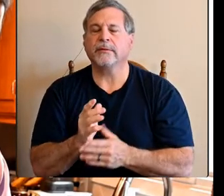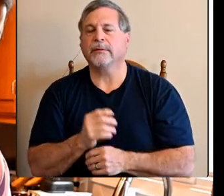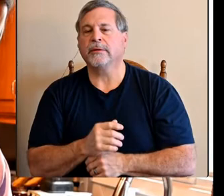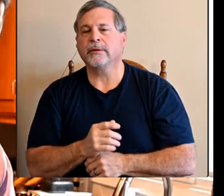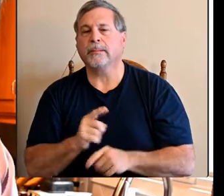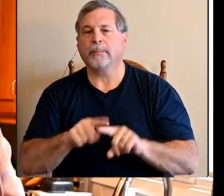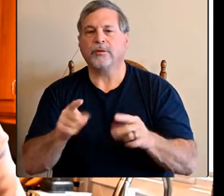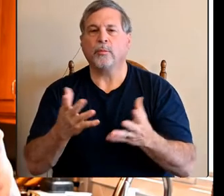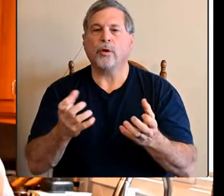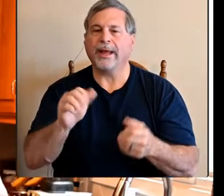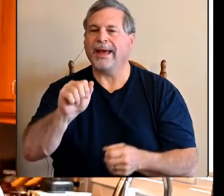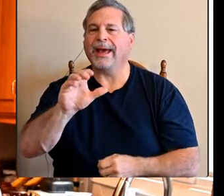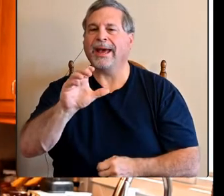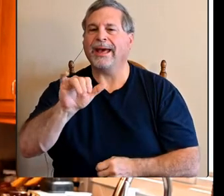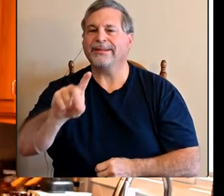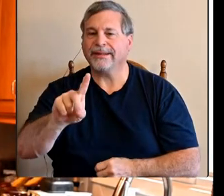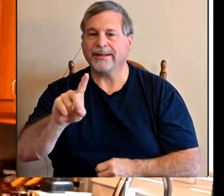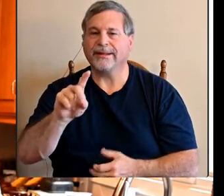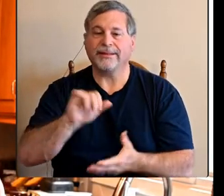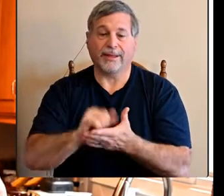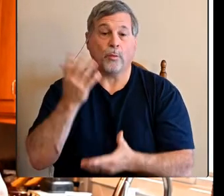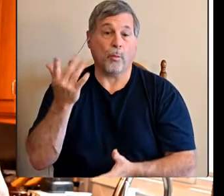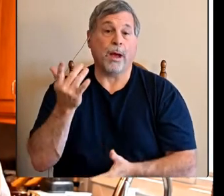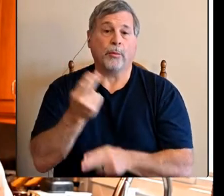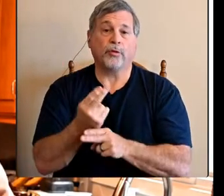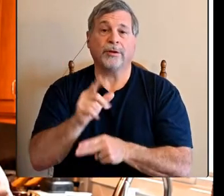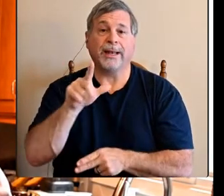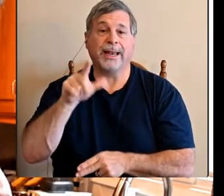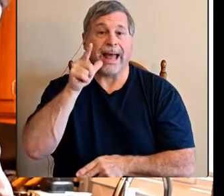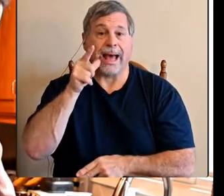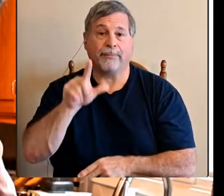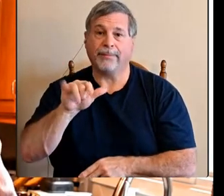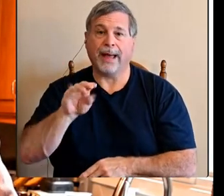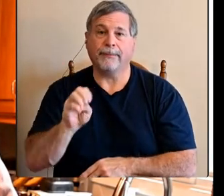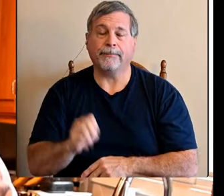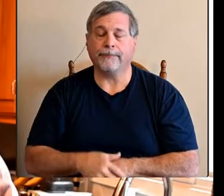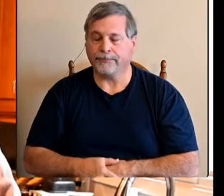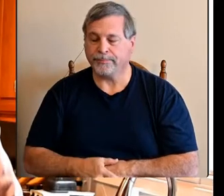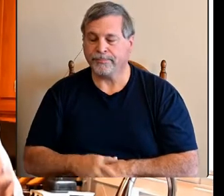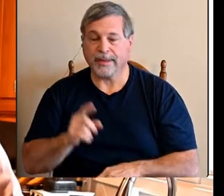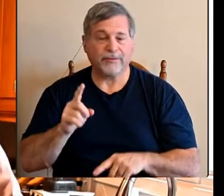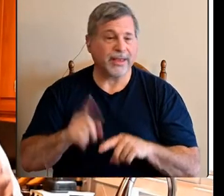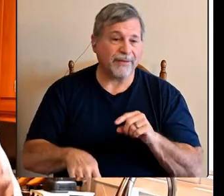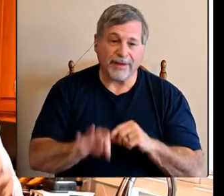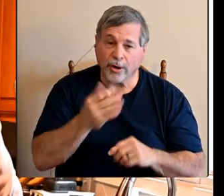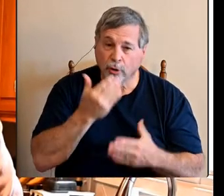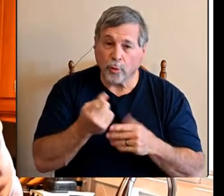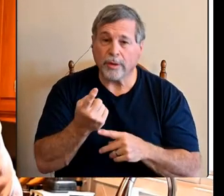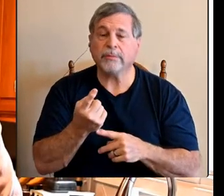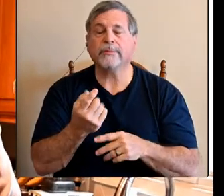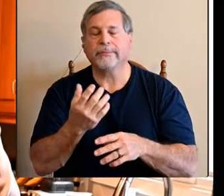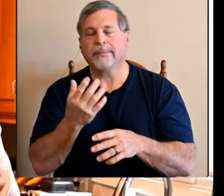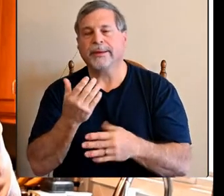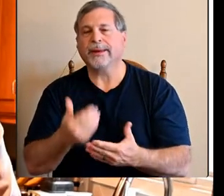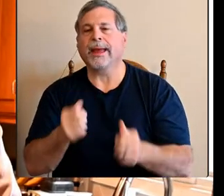of acid in here so that's why we're using lime juice if for some reason you don't can't find good limes at the store you can always get the